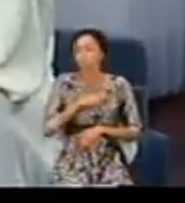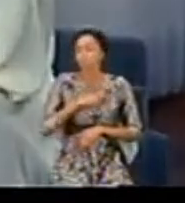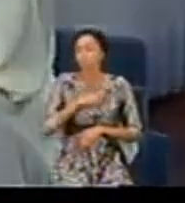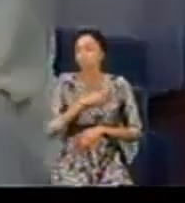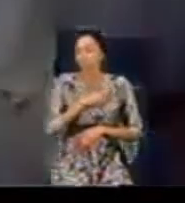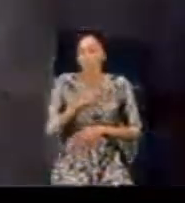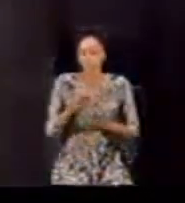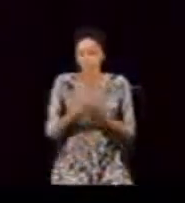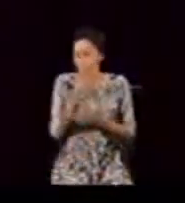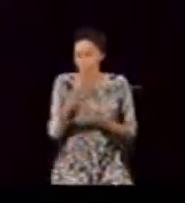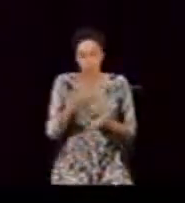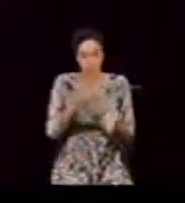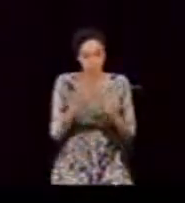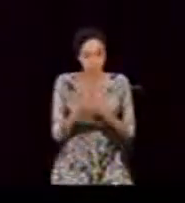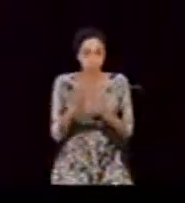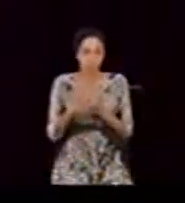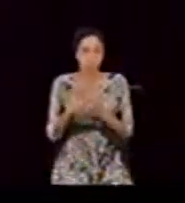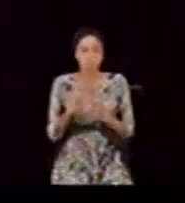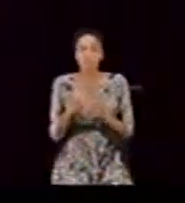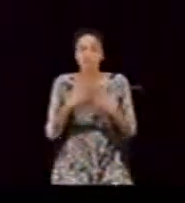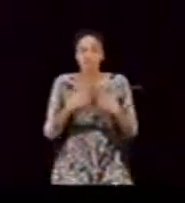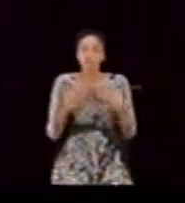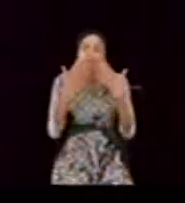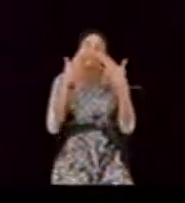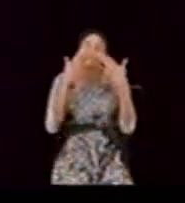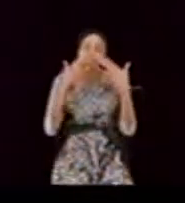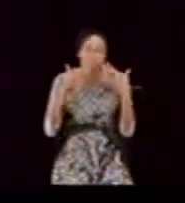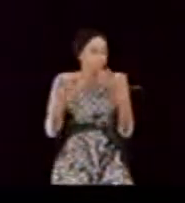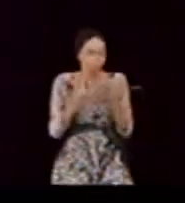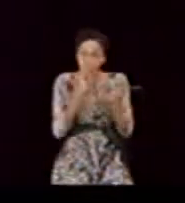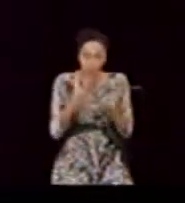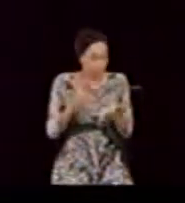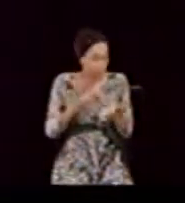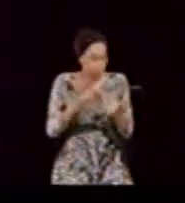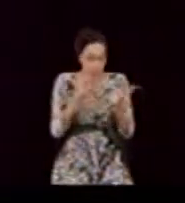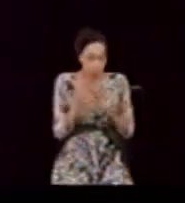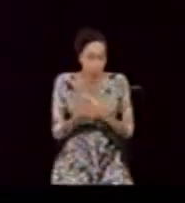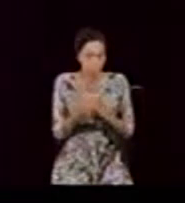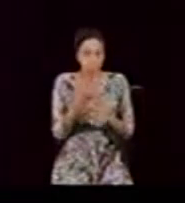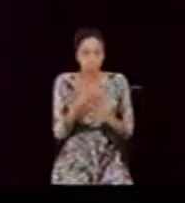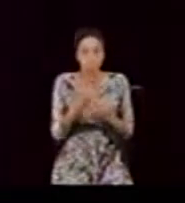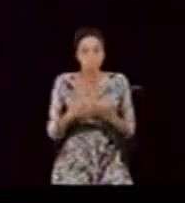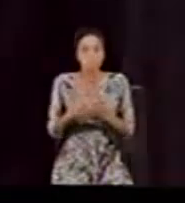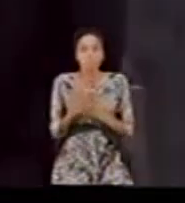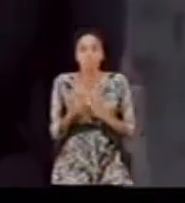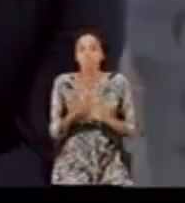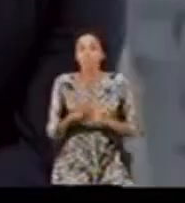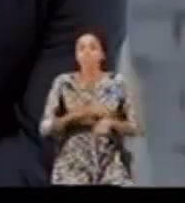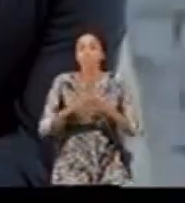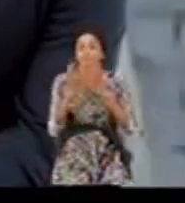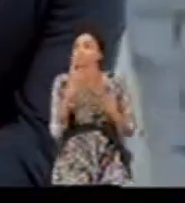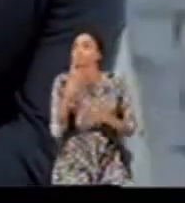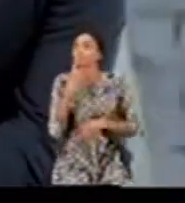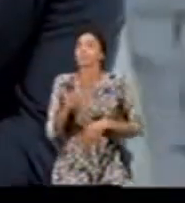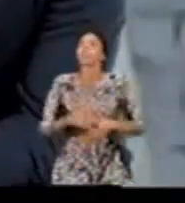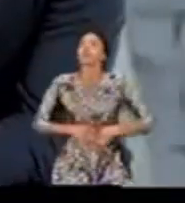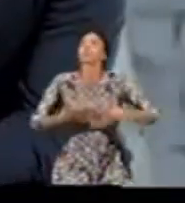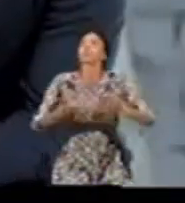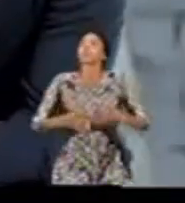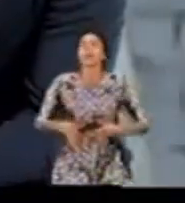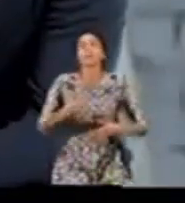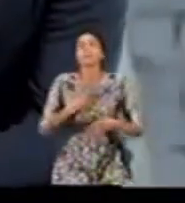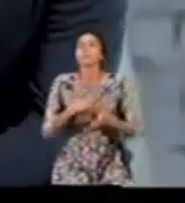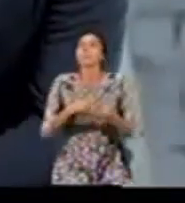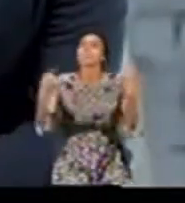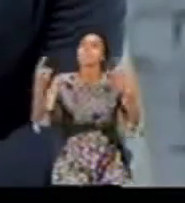have remorse, that's not repentance. The people that will just open their mouth and confess, we've done this, we've done this.